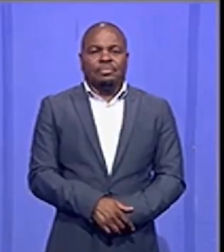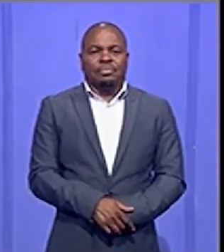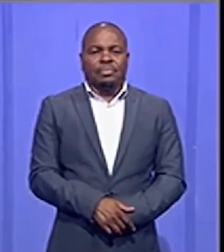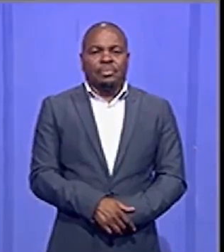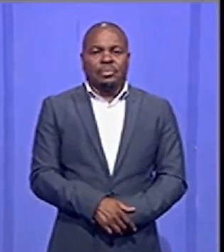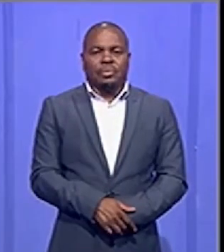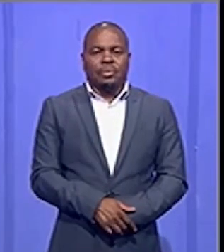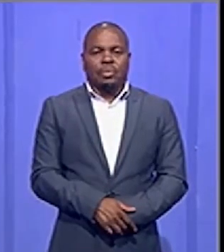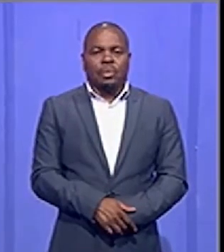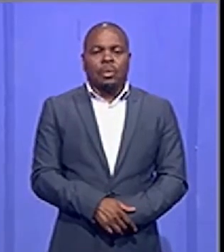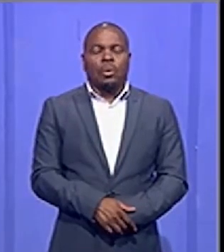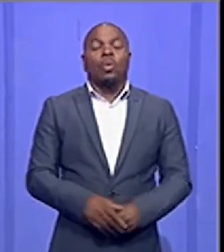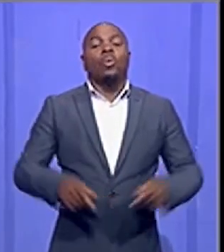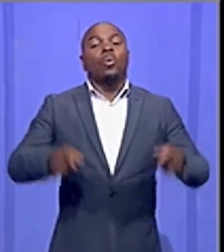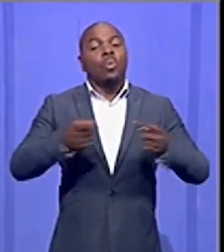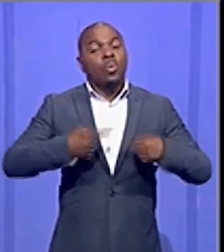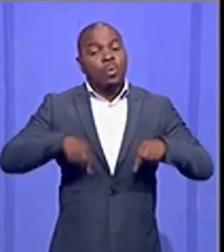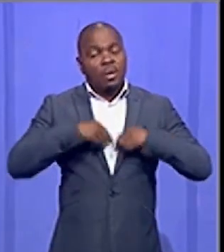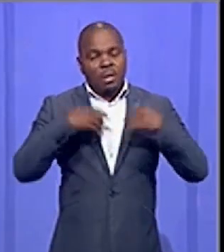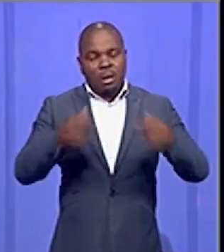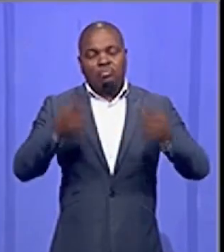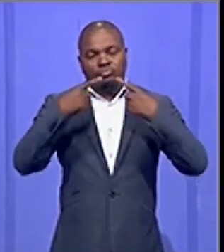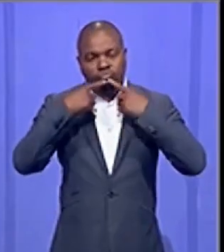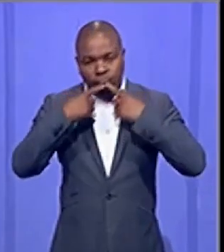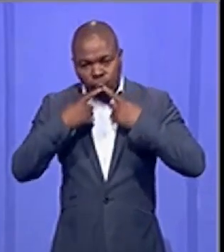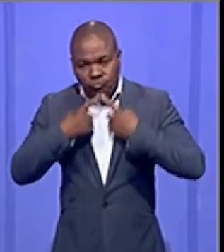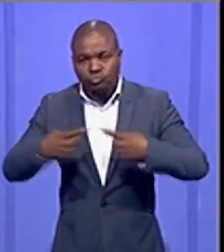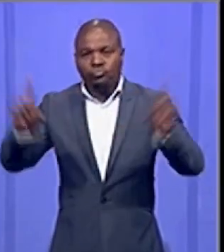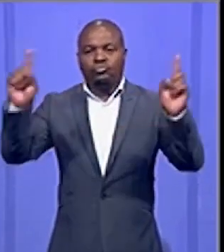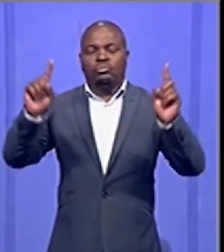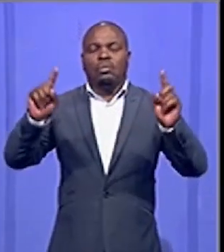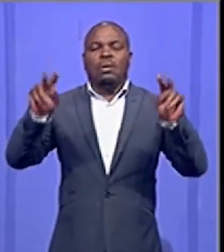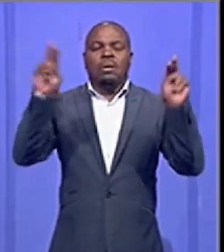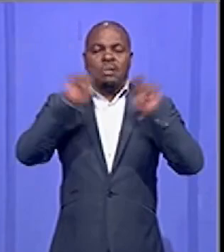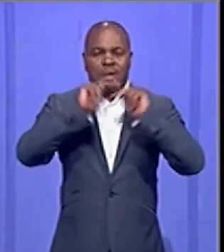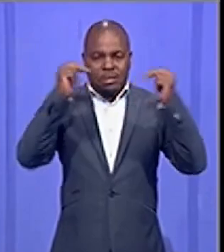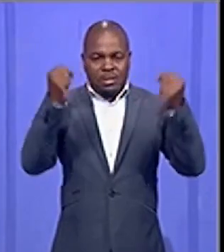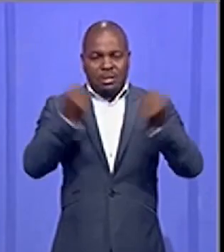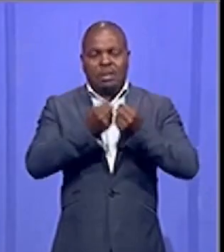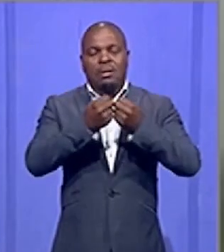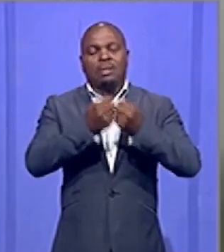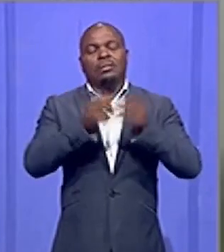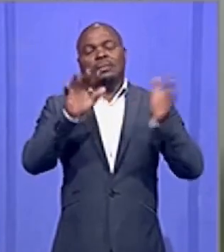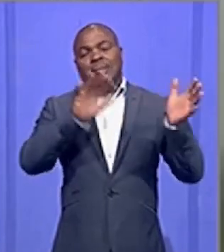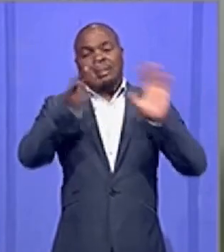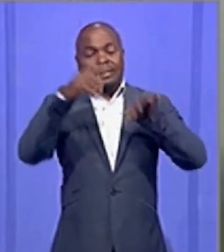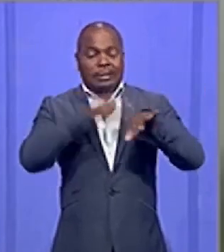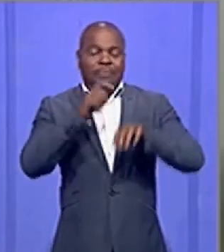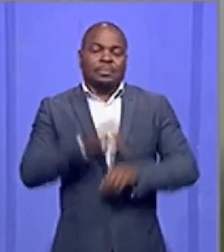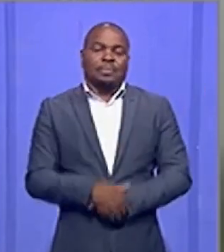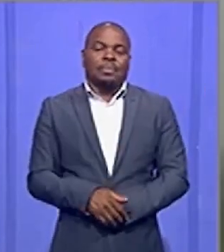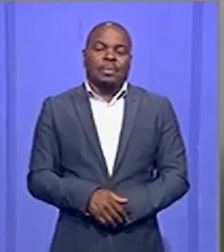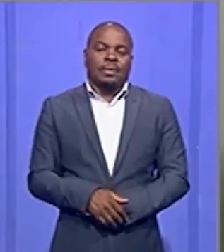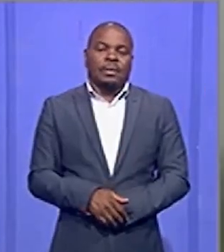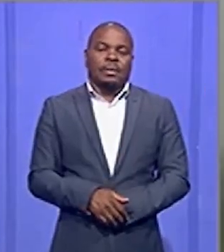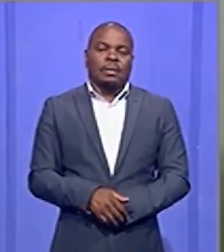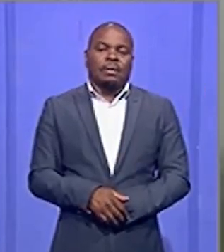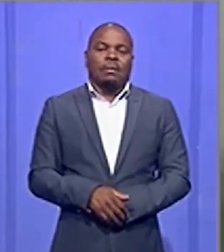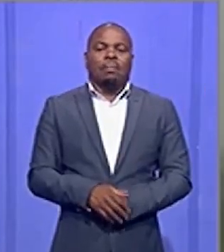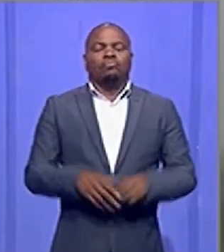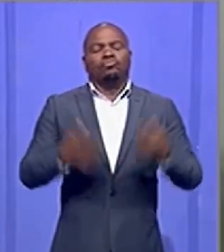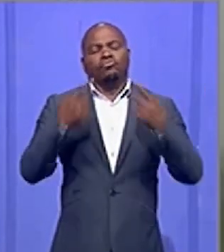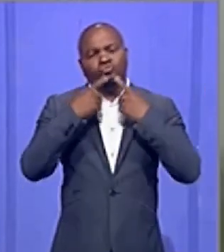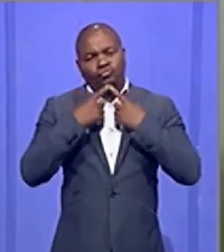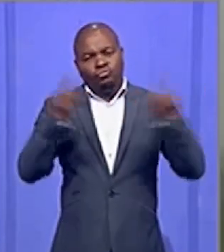We are therefore declaring a national state of disaster. Kgoeletso ya maemo a matlhotlhapelo